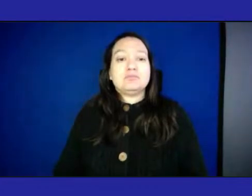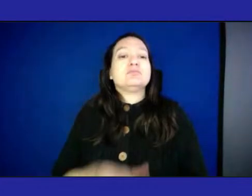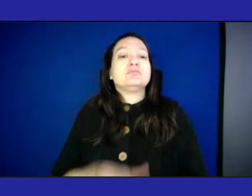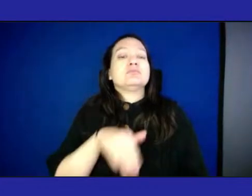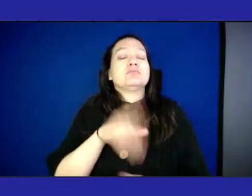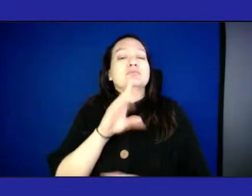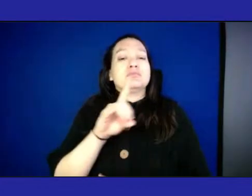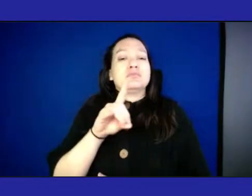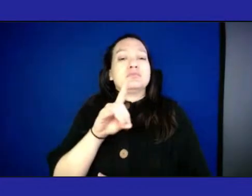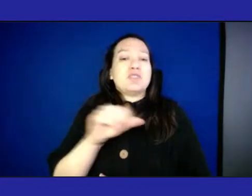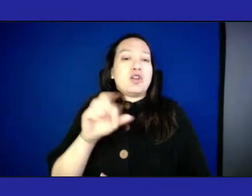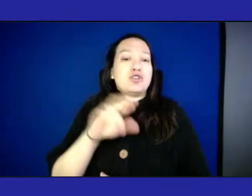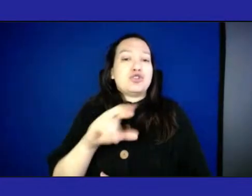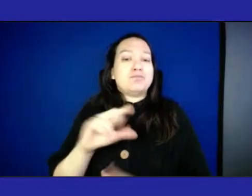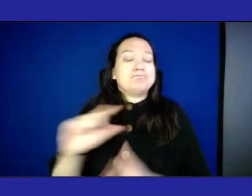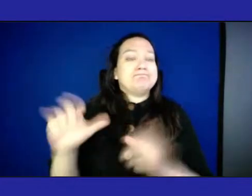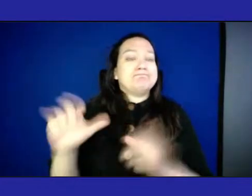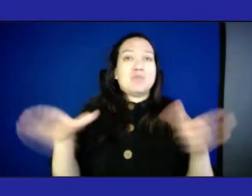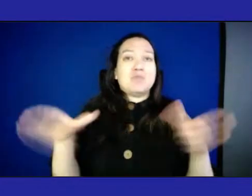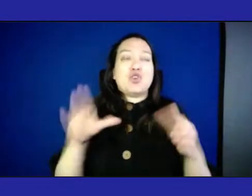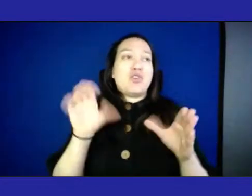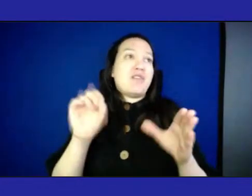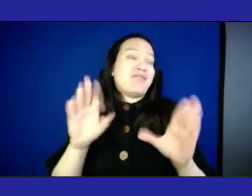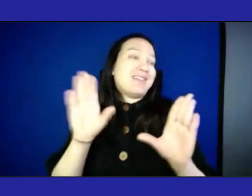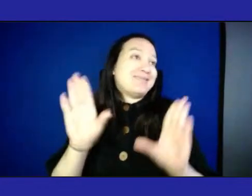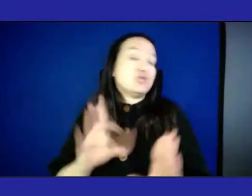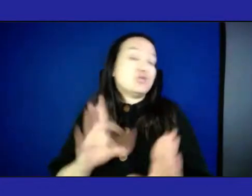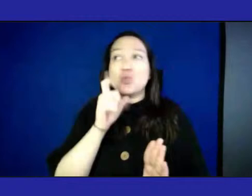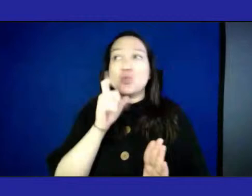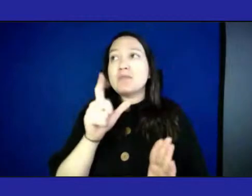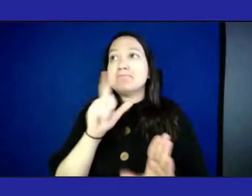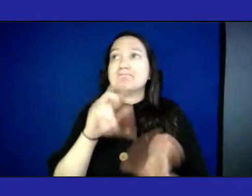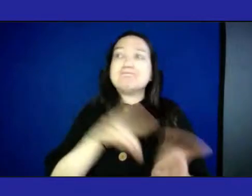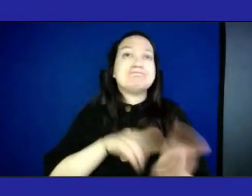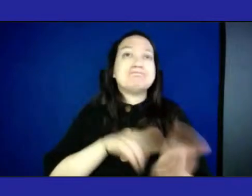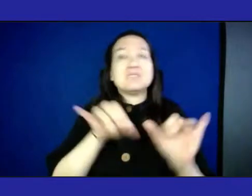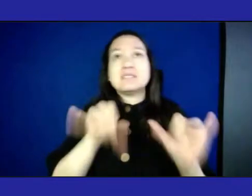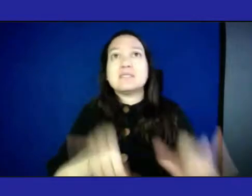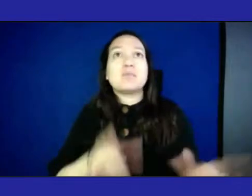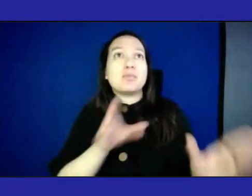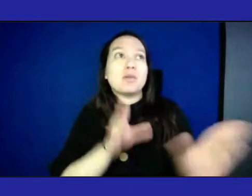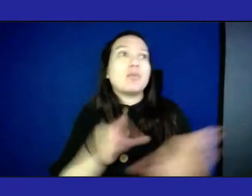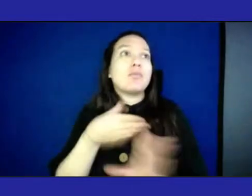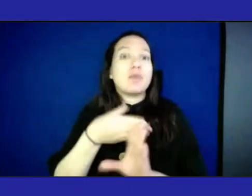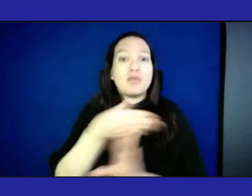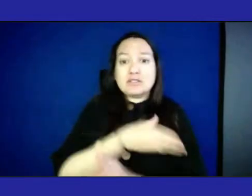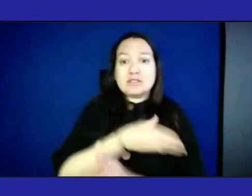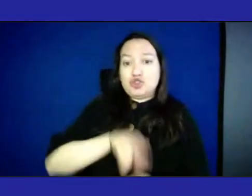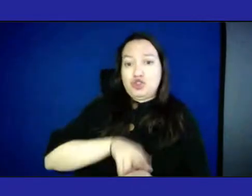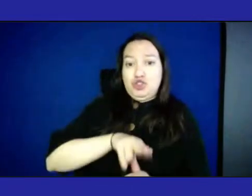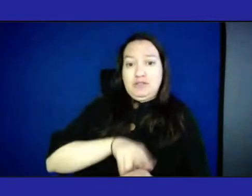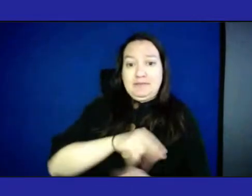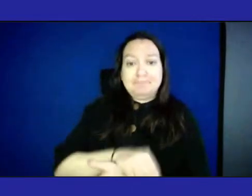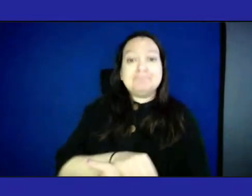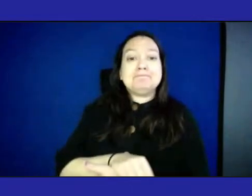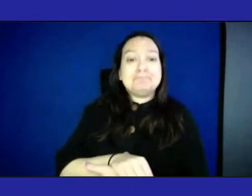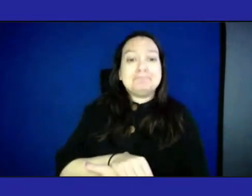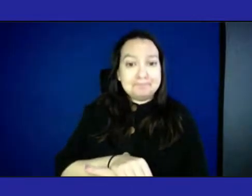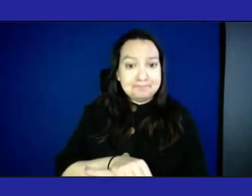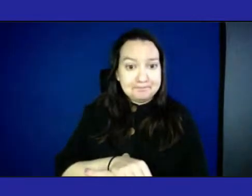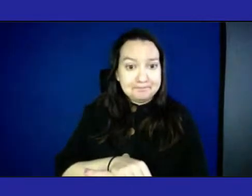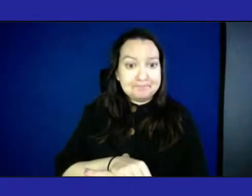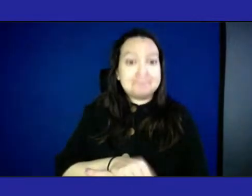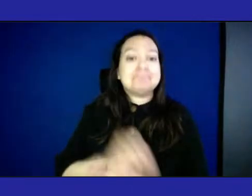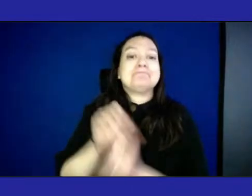mostly to capture who are doctorally prepared nurses in the system, to get them to be accessed